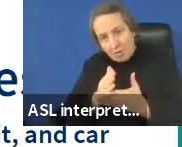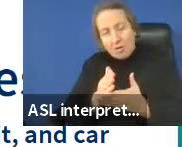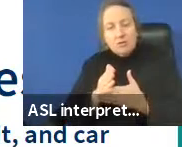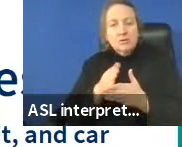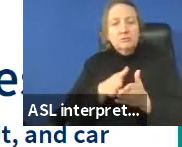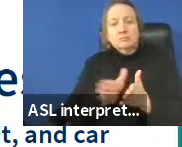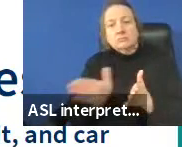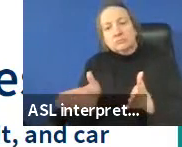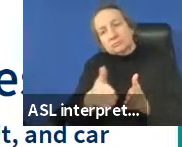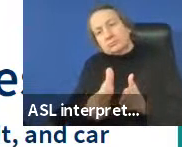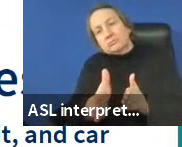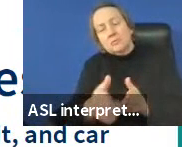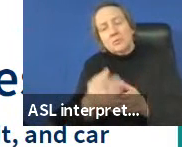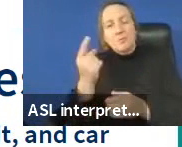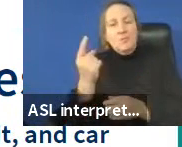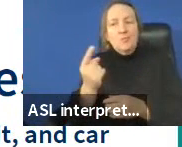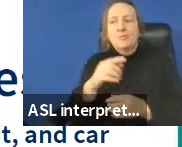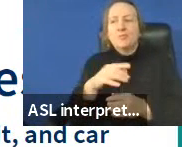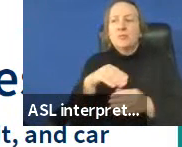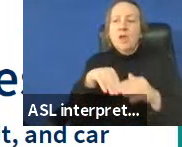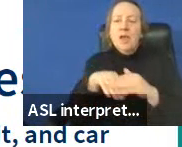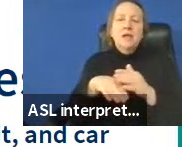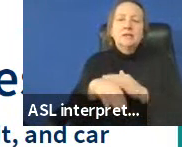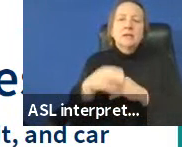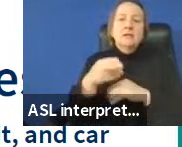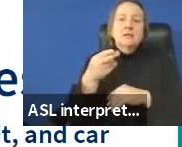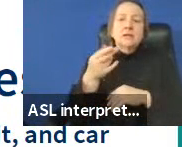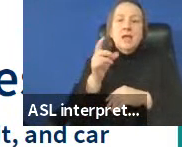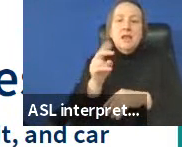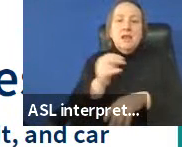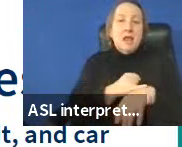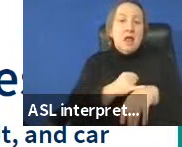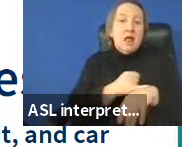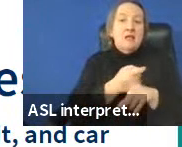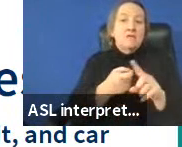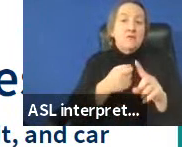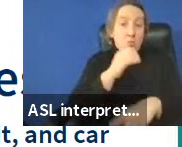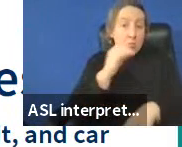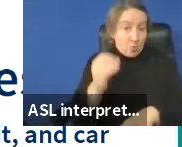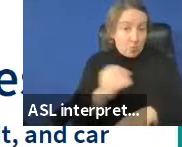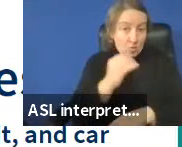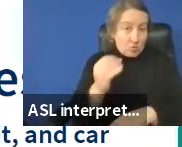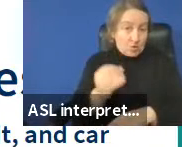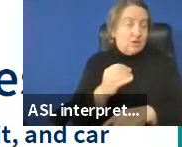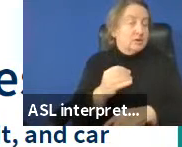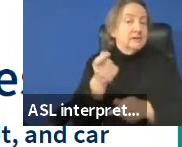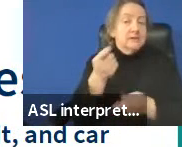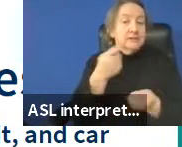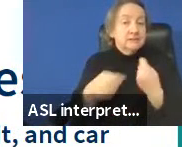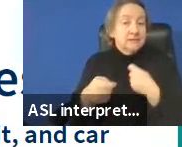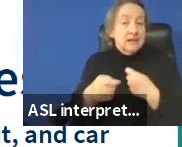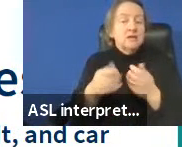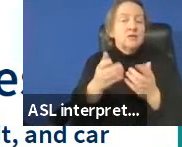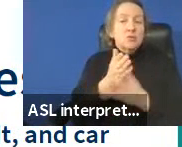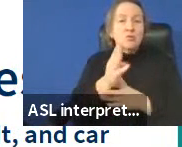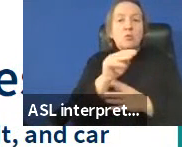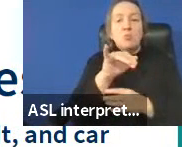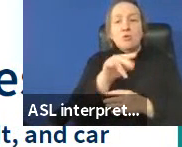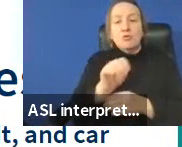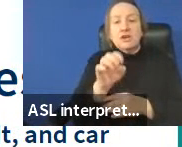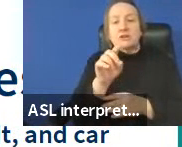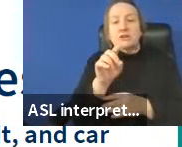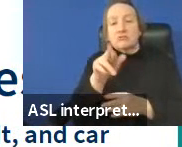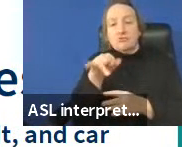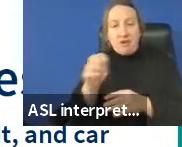To access Hayden Island from Oregon would be provided through the Marine Drive